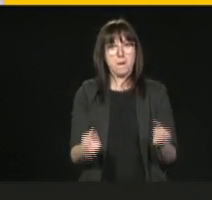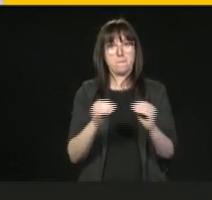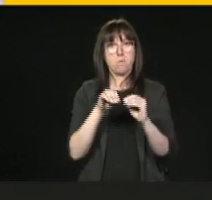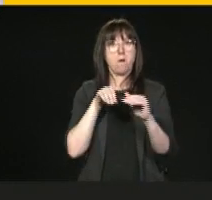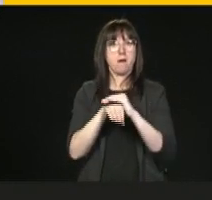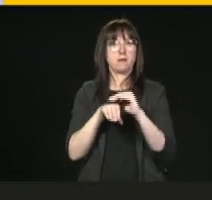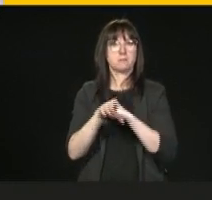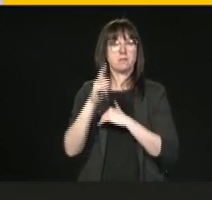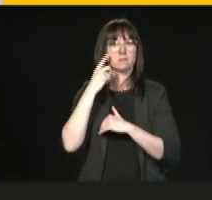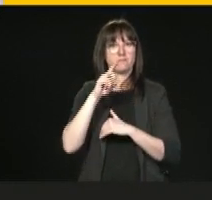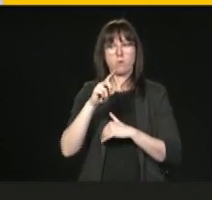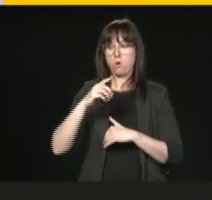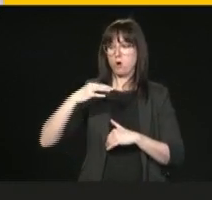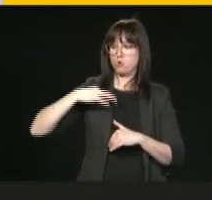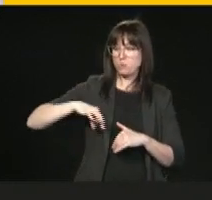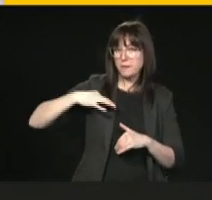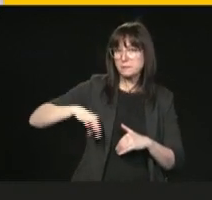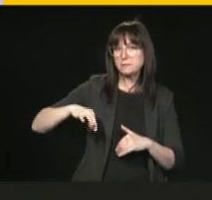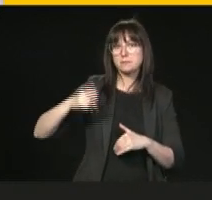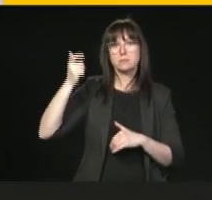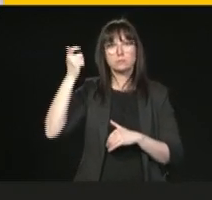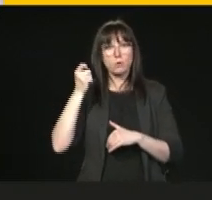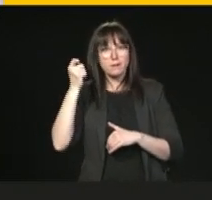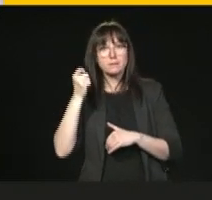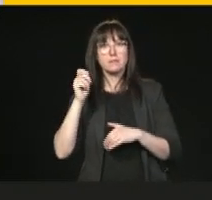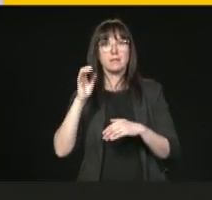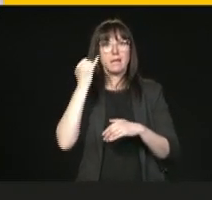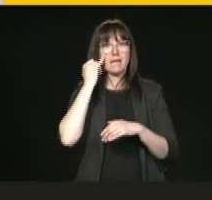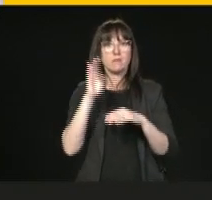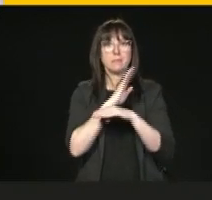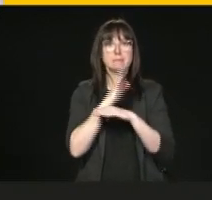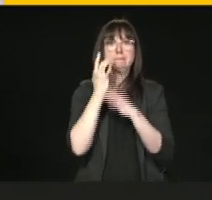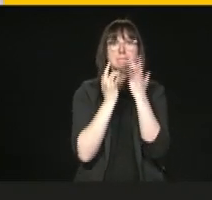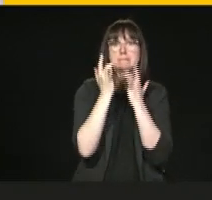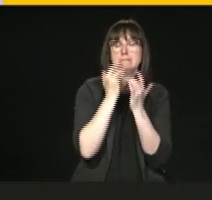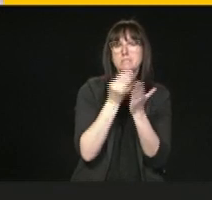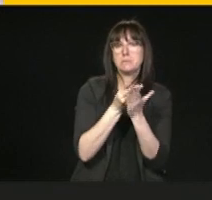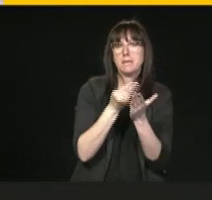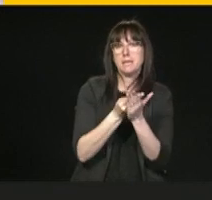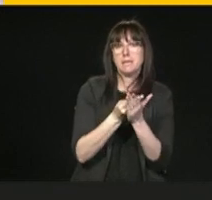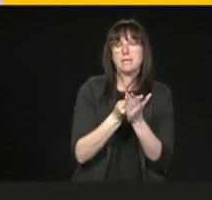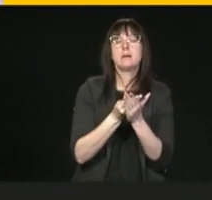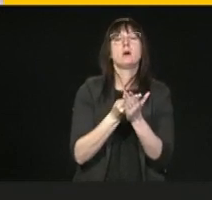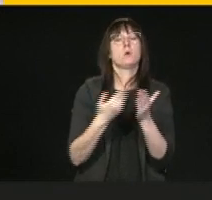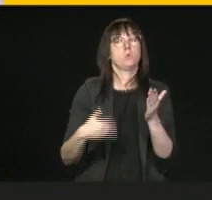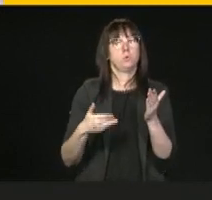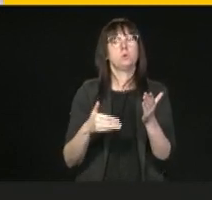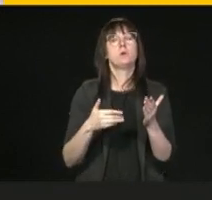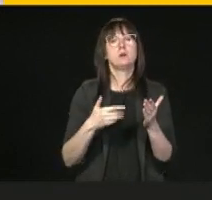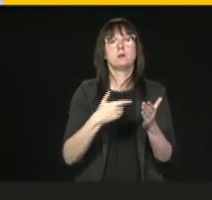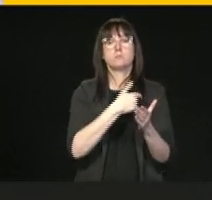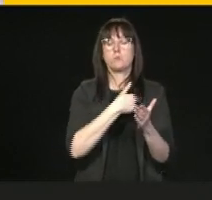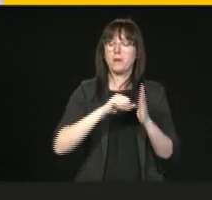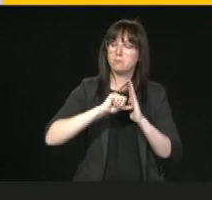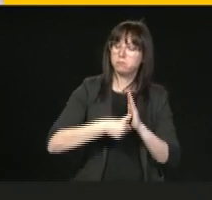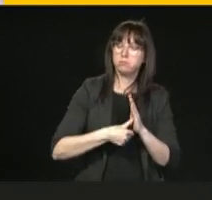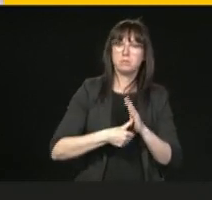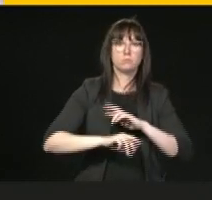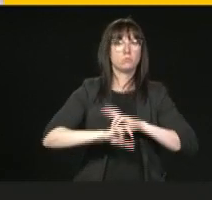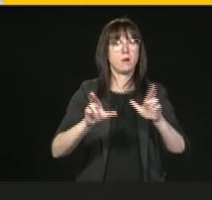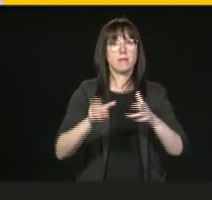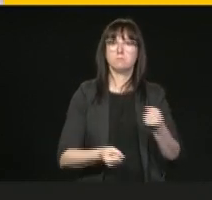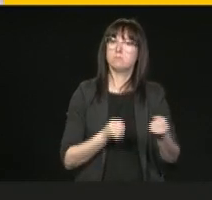access to credit for businesses that are squeezed, we are demonstrating that we are there for